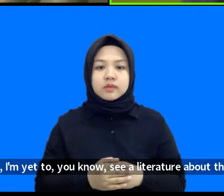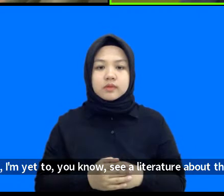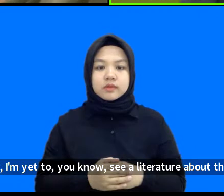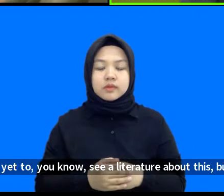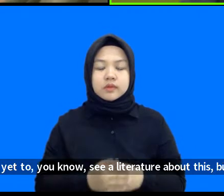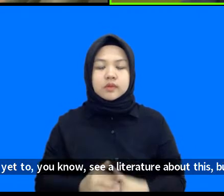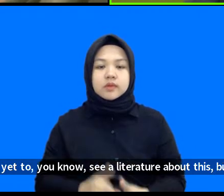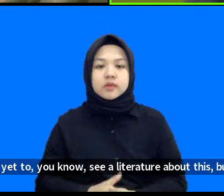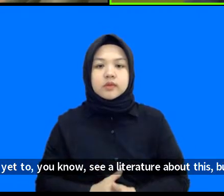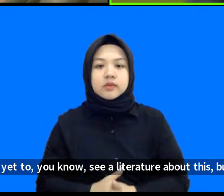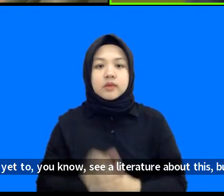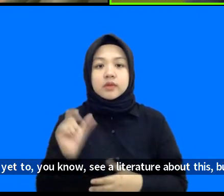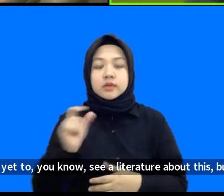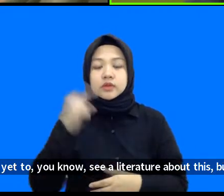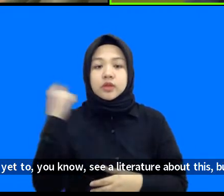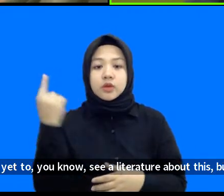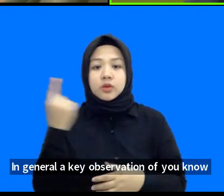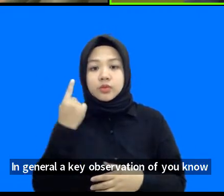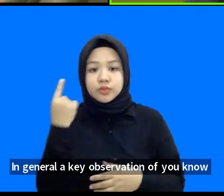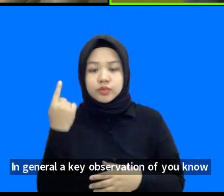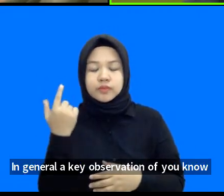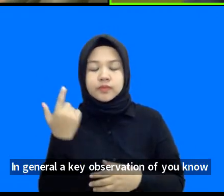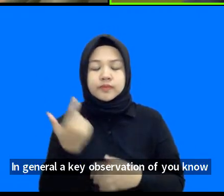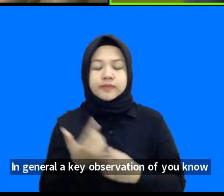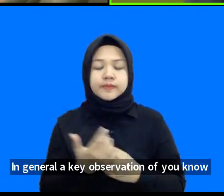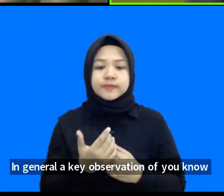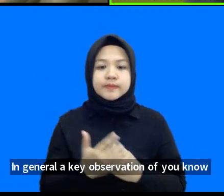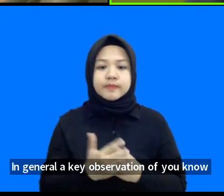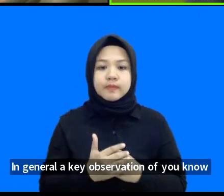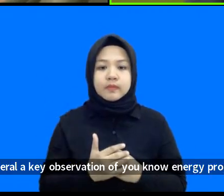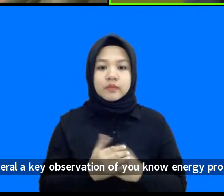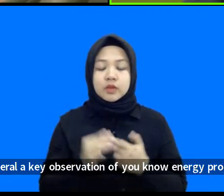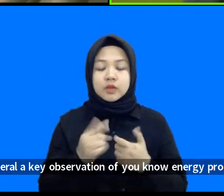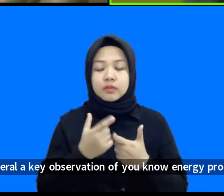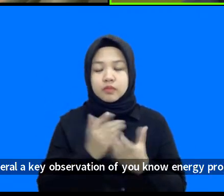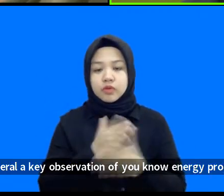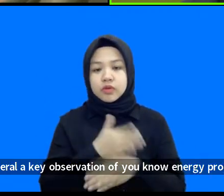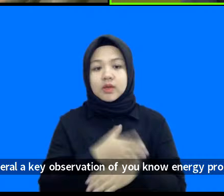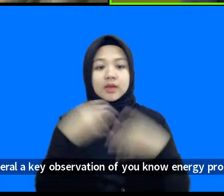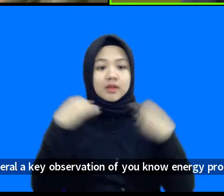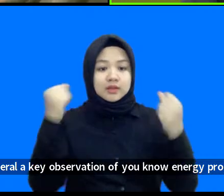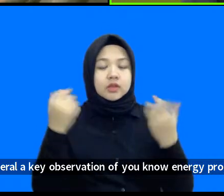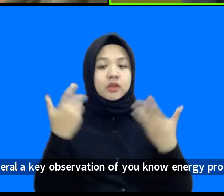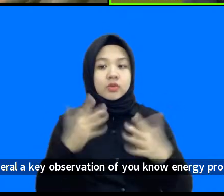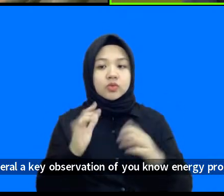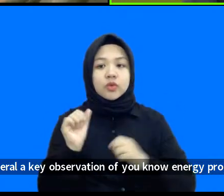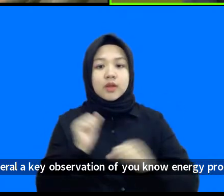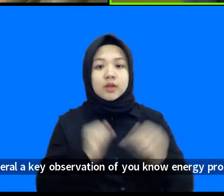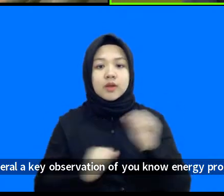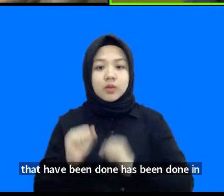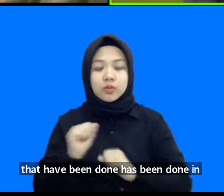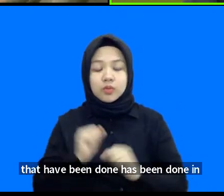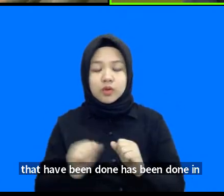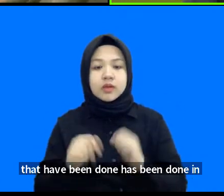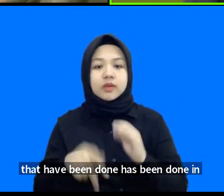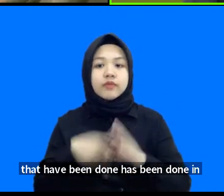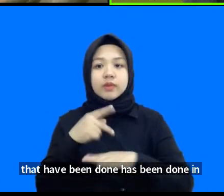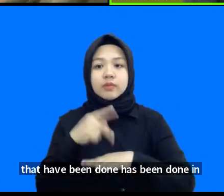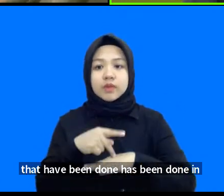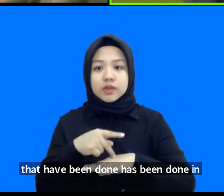key observation of energy projects that has been done in the Philippines are